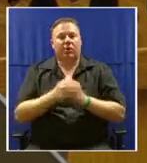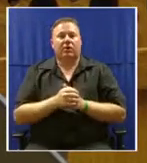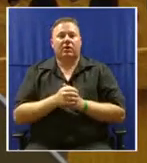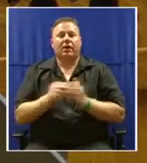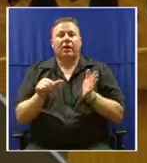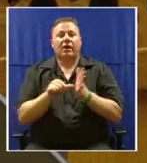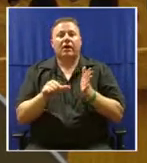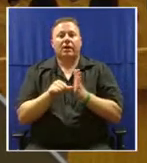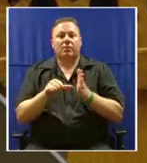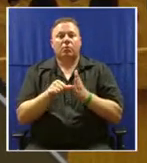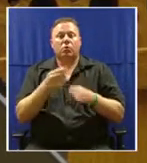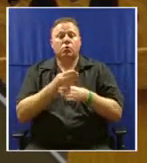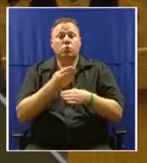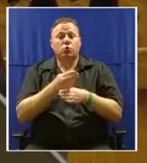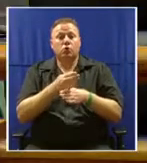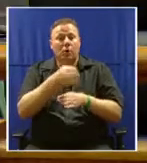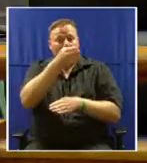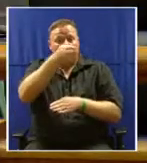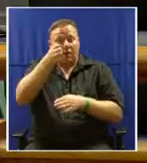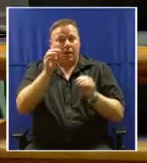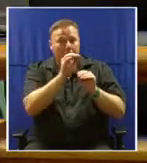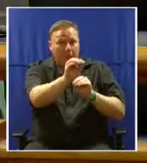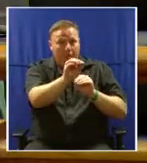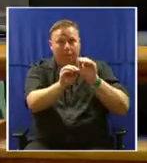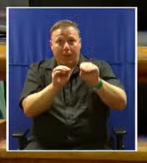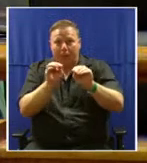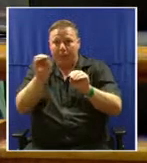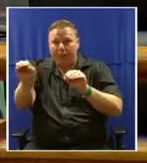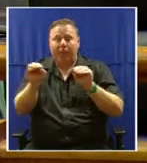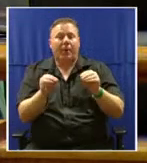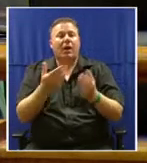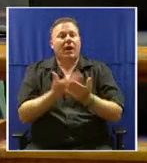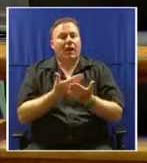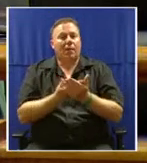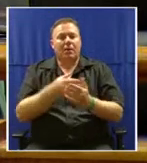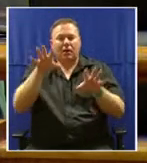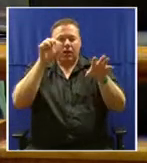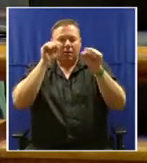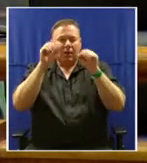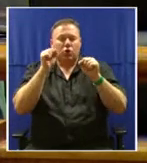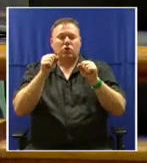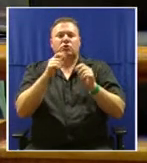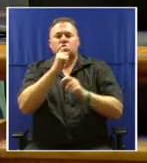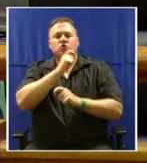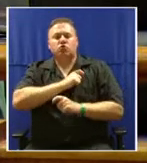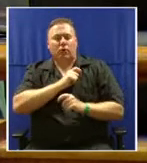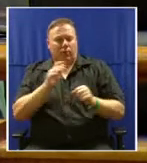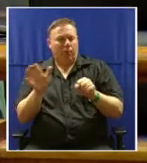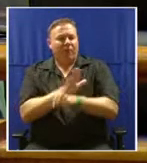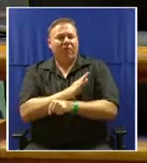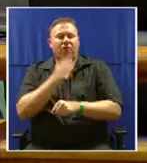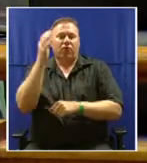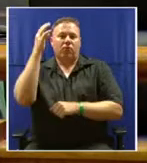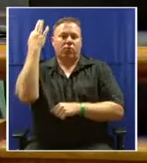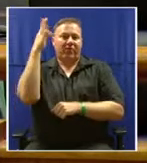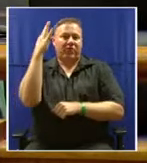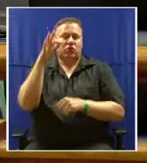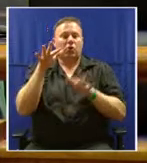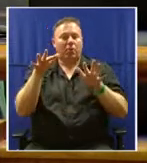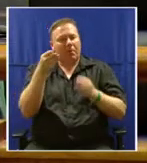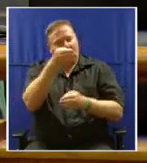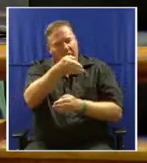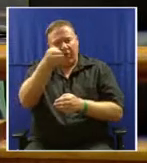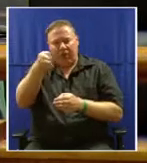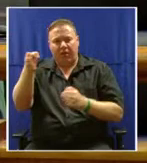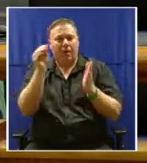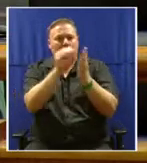have been filled with capable, experienced, and trustworthy professionals. There is improved cooperation